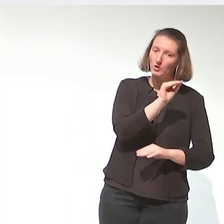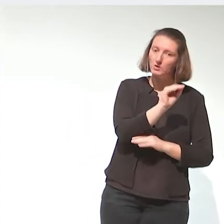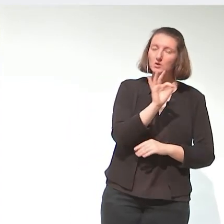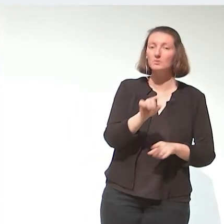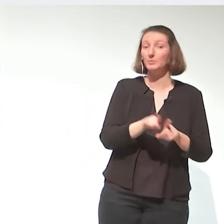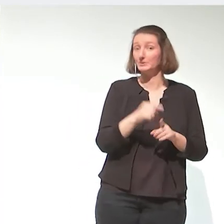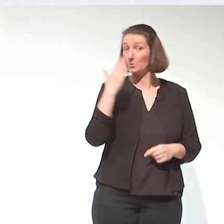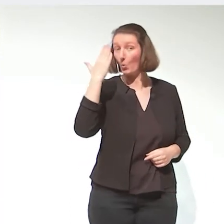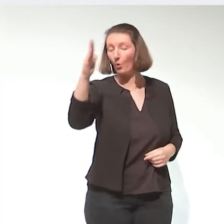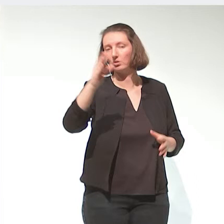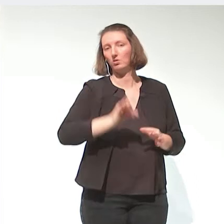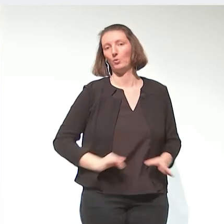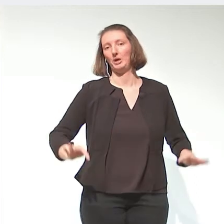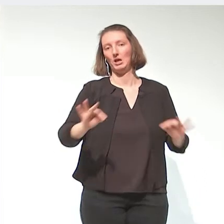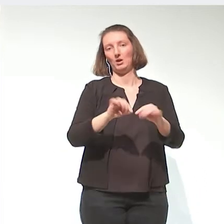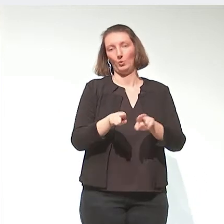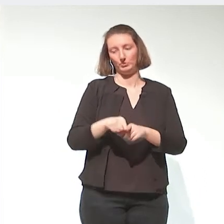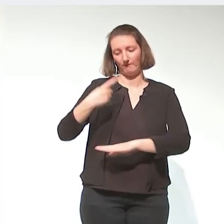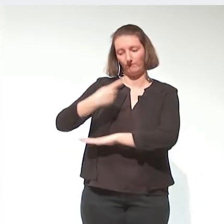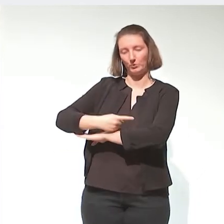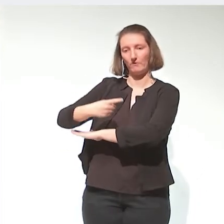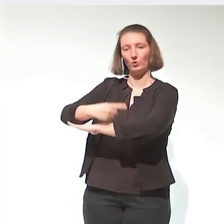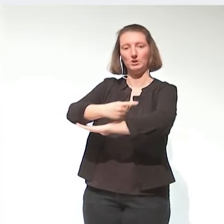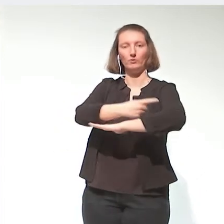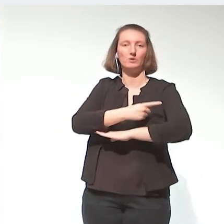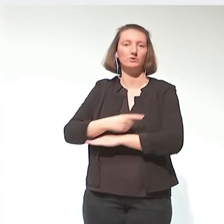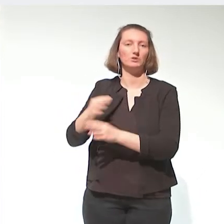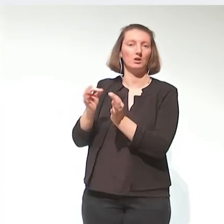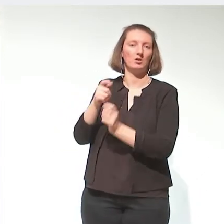with Ukraine, like Romania,